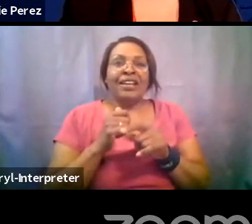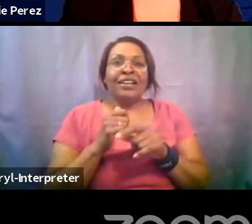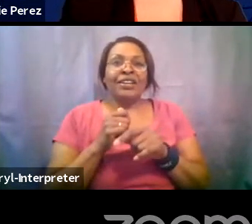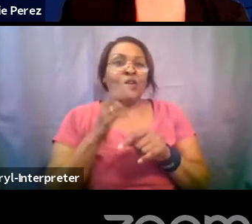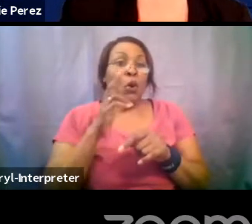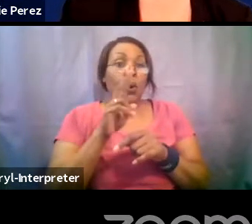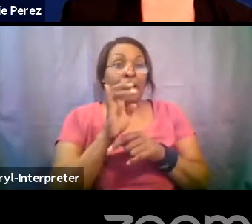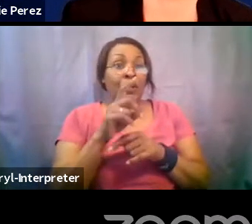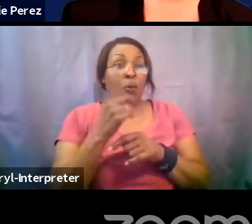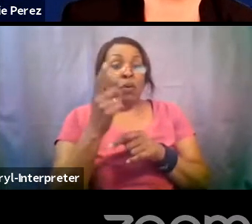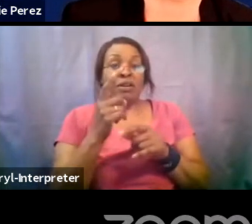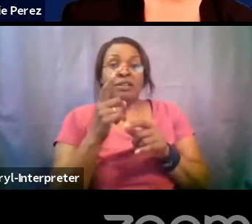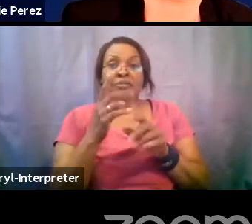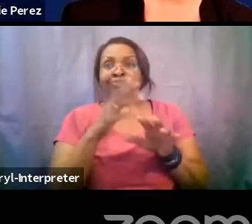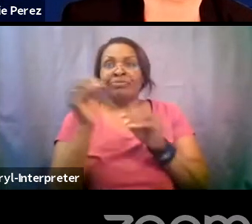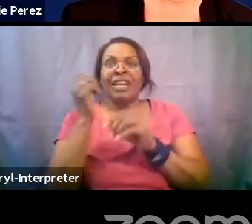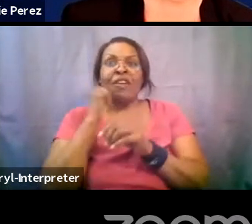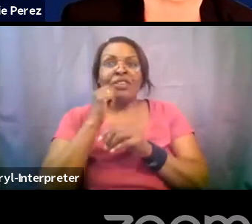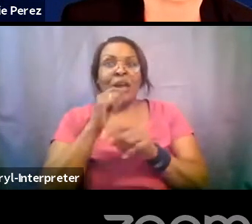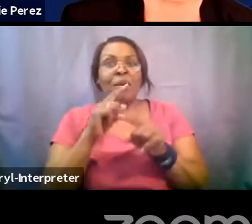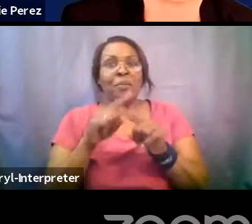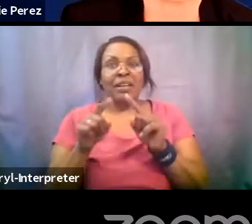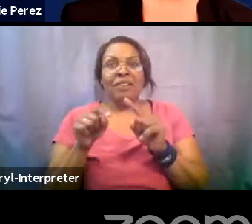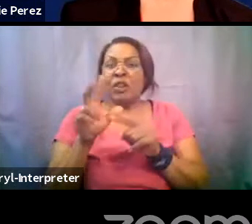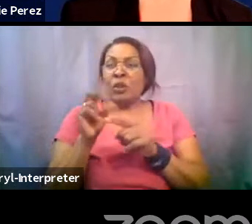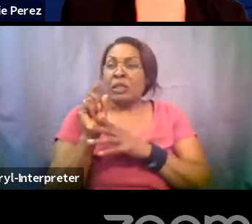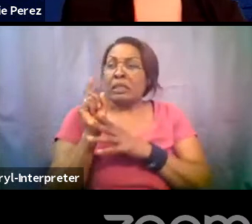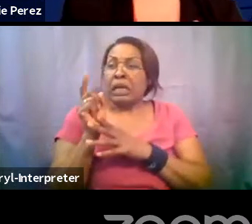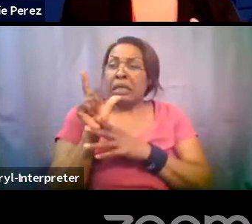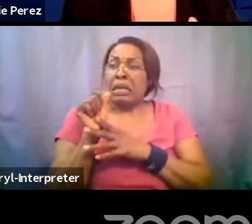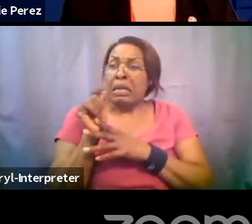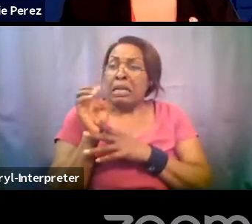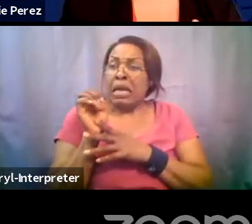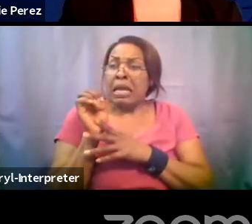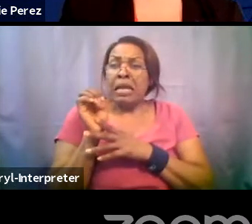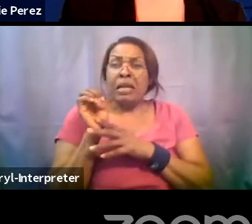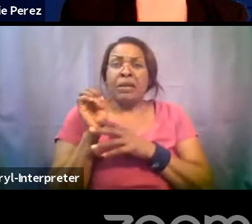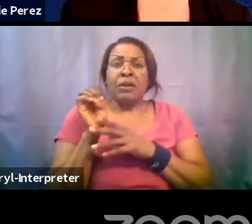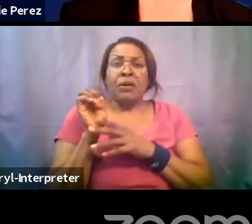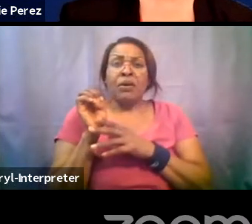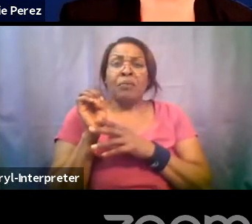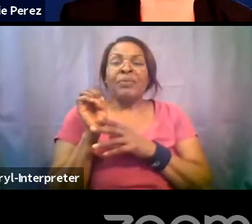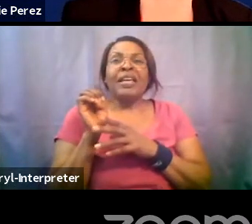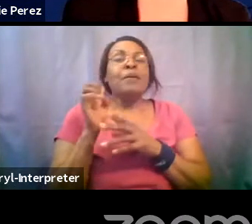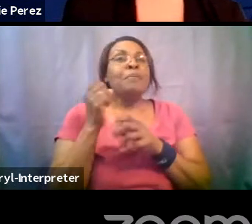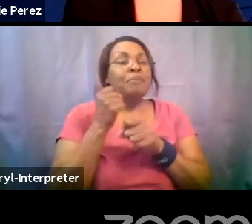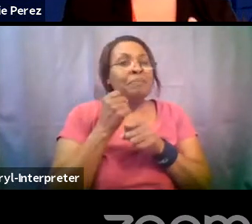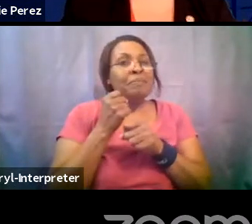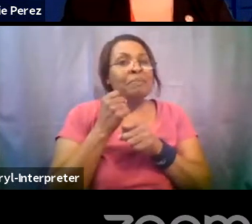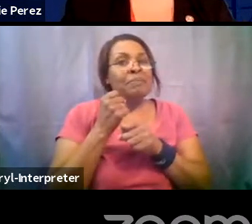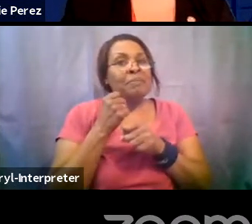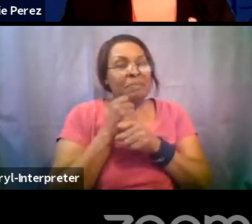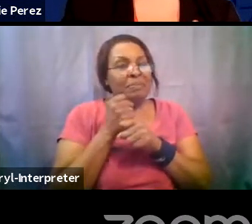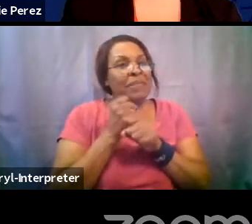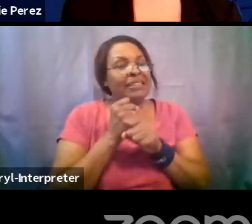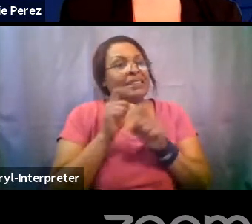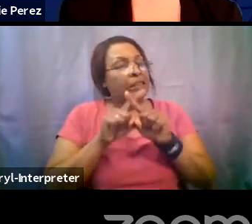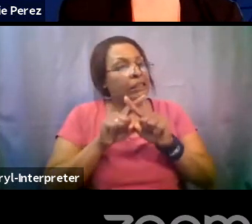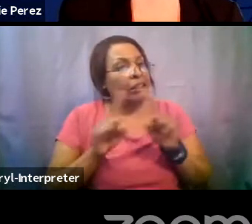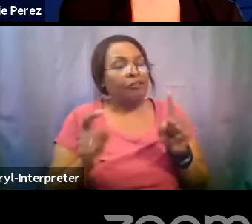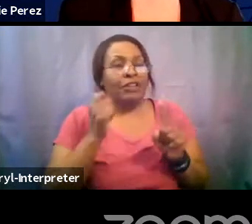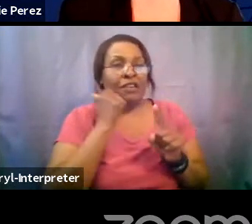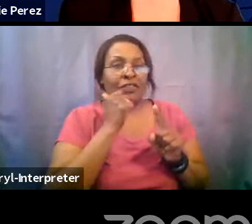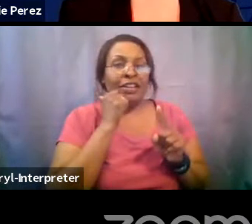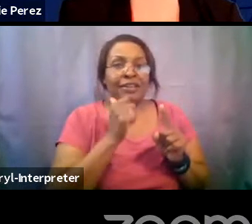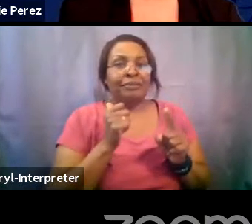departs every day, but, you know, if he's 30 seconds late or an hour, you know, it makes it different every day. So it's